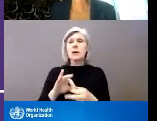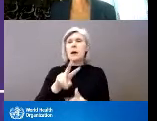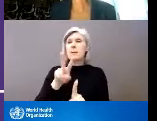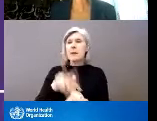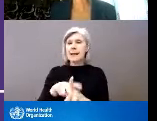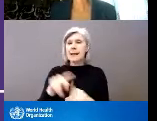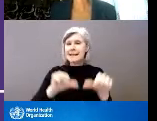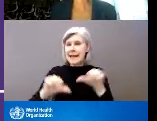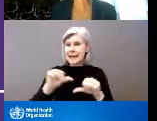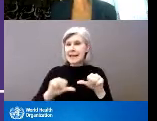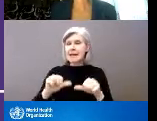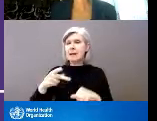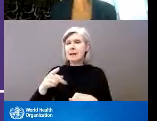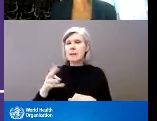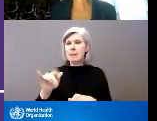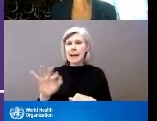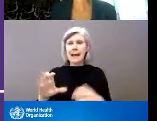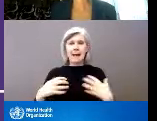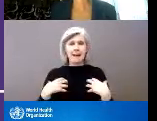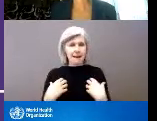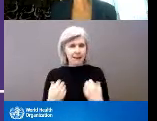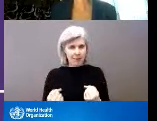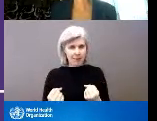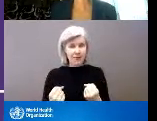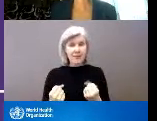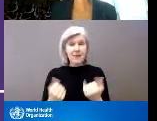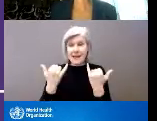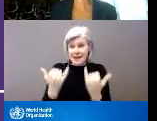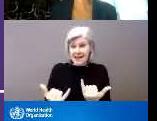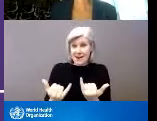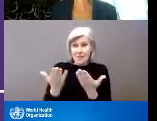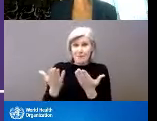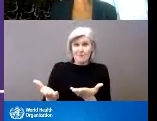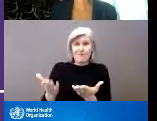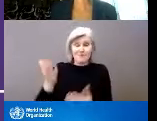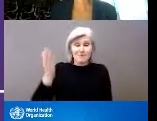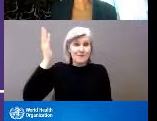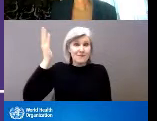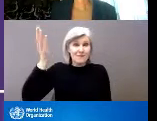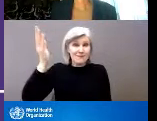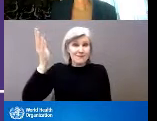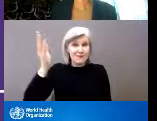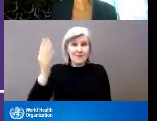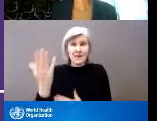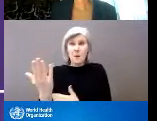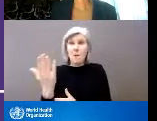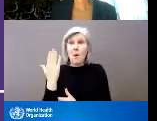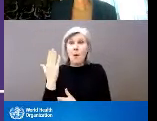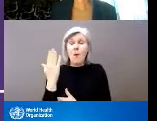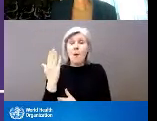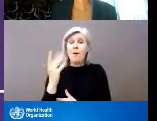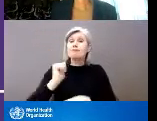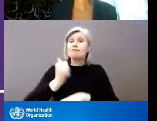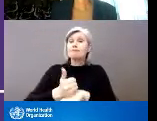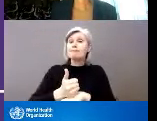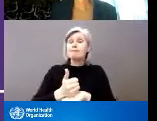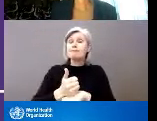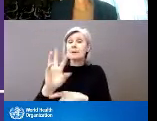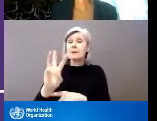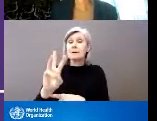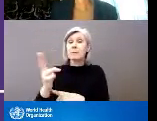public health. And I had the pleasure of hearing her as being part of the big launch this morning on ageism, on the